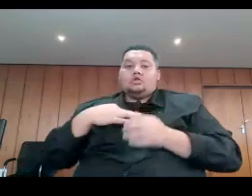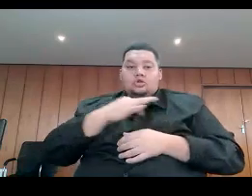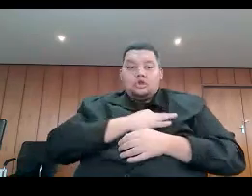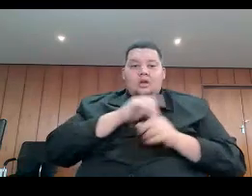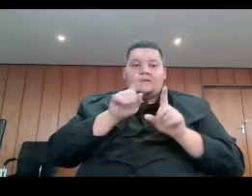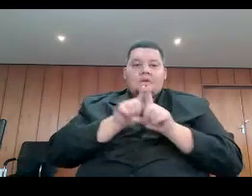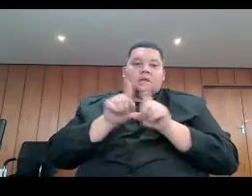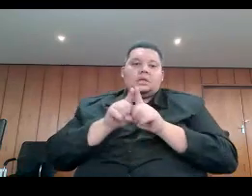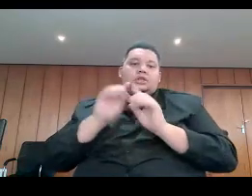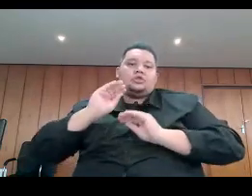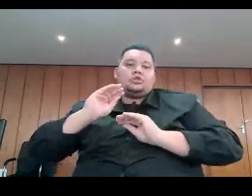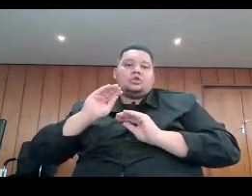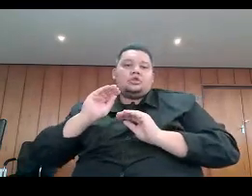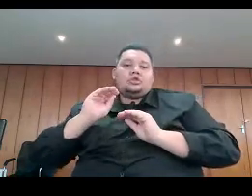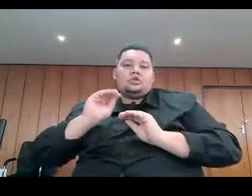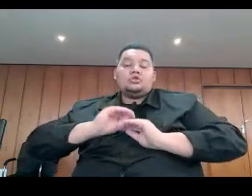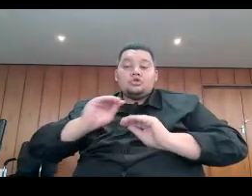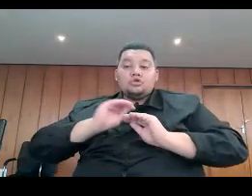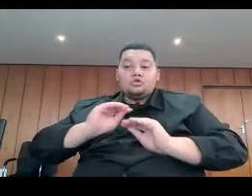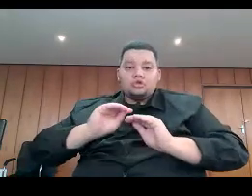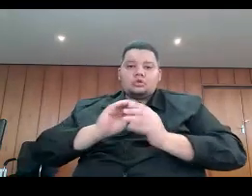teachers. And